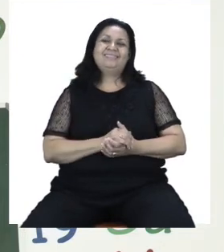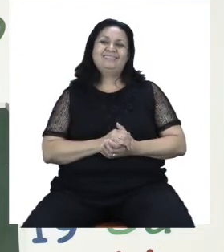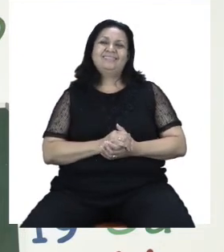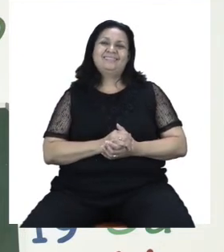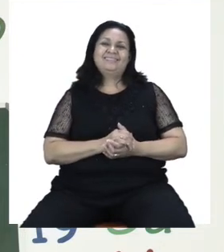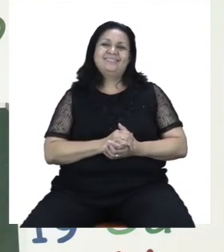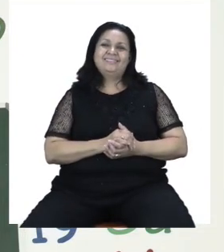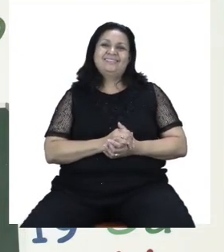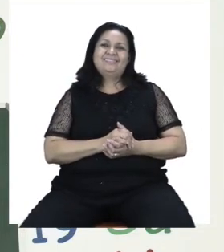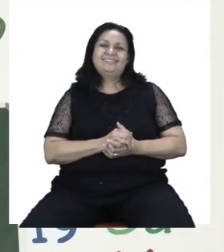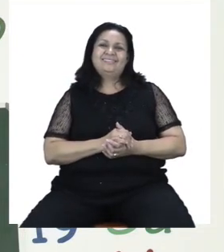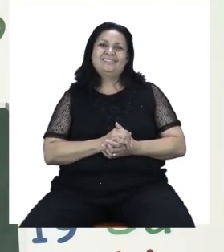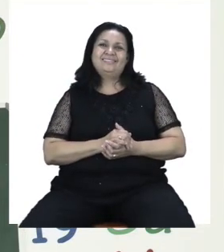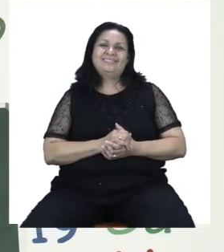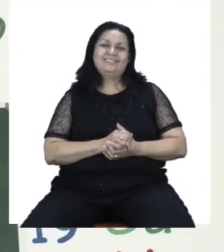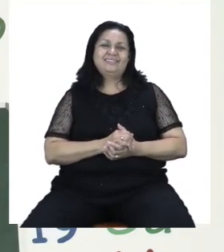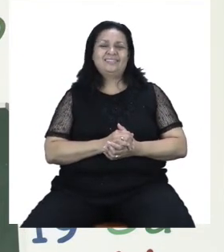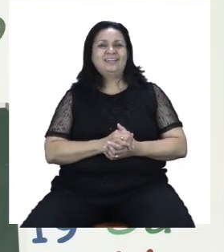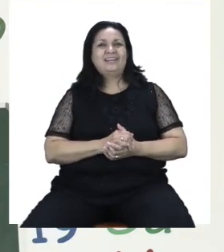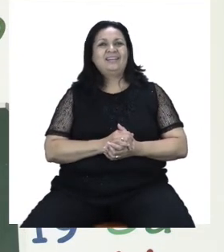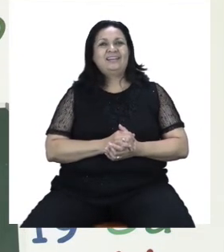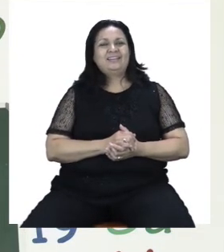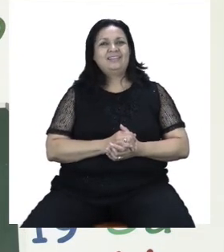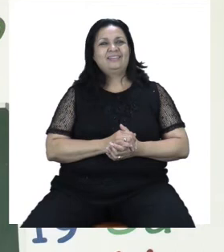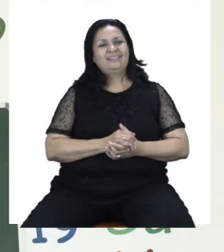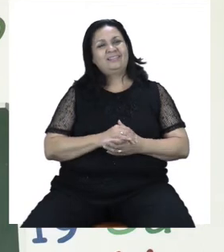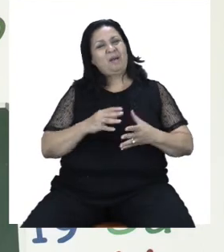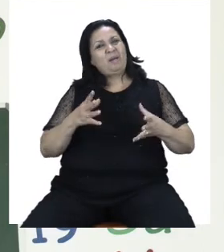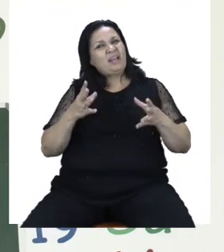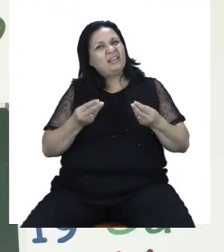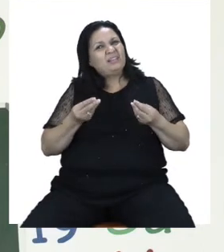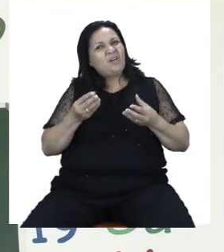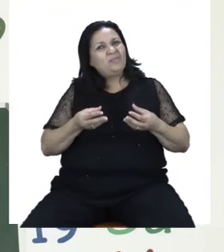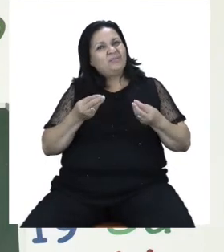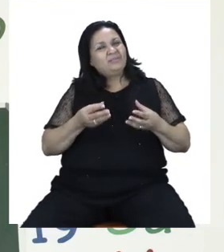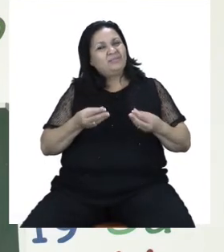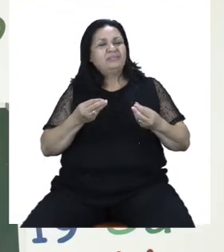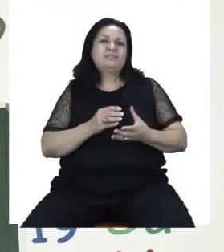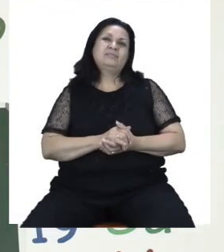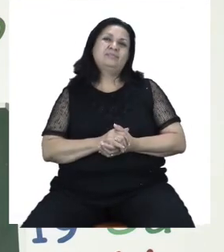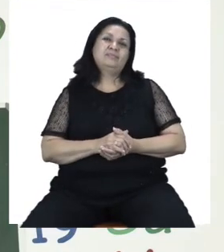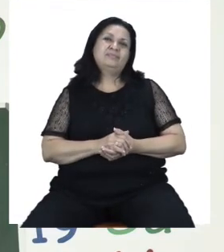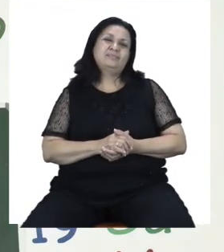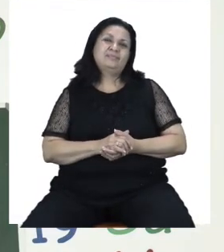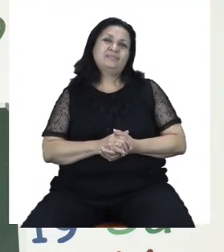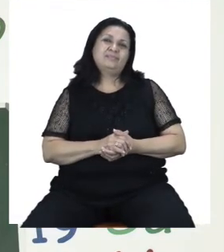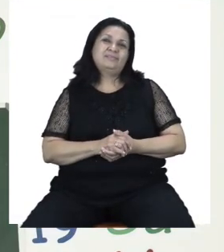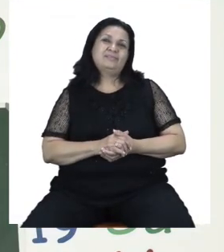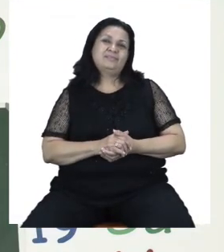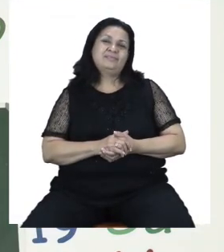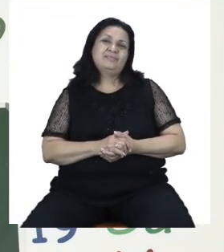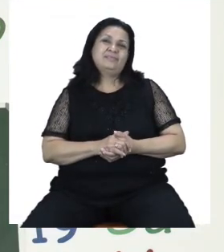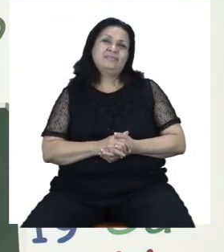that is here is a pillow. The pillow is soft, and when I move it, it makes